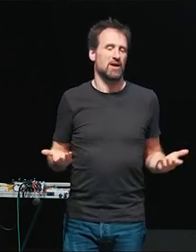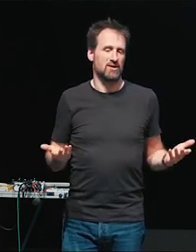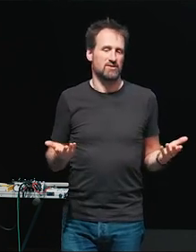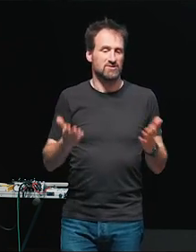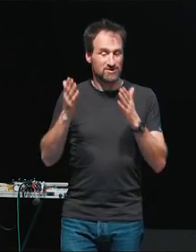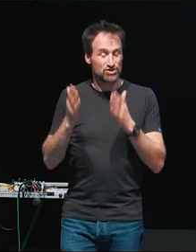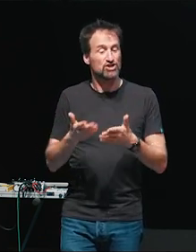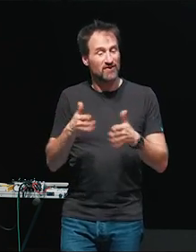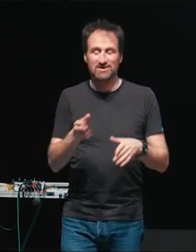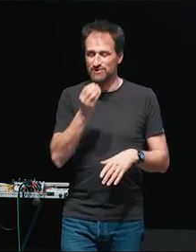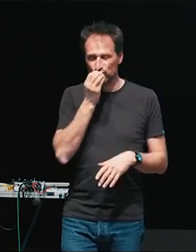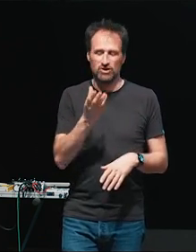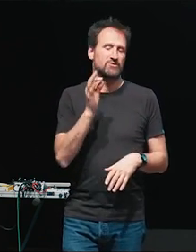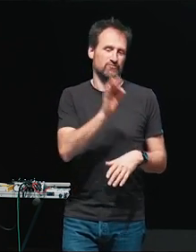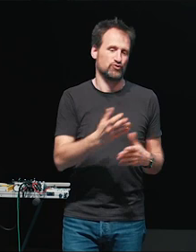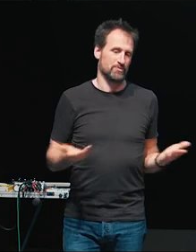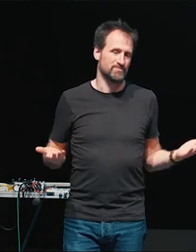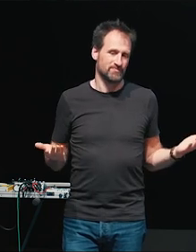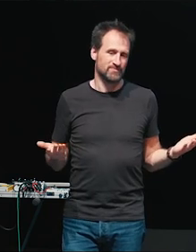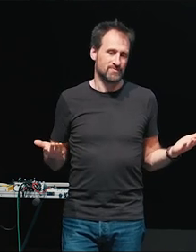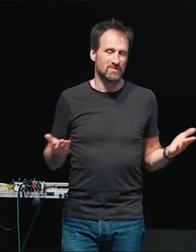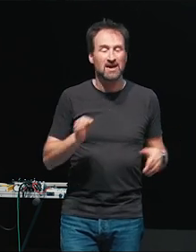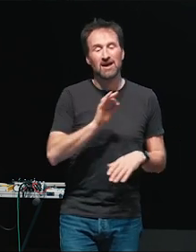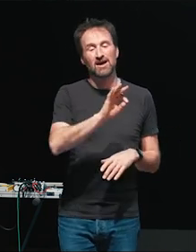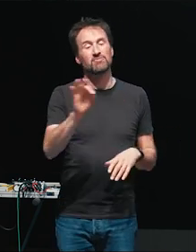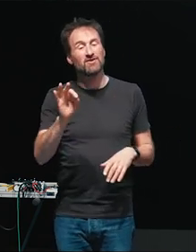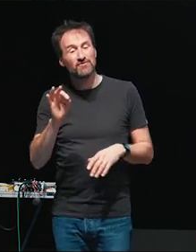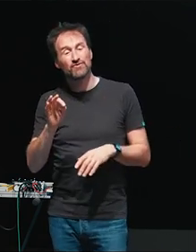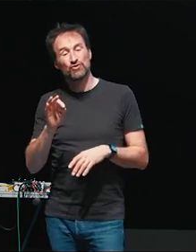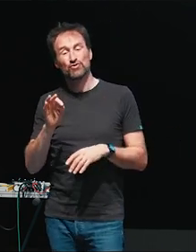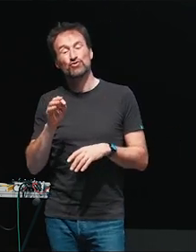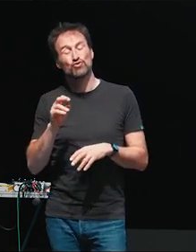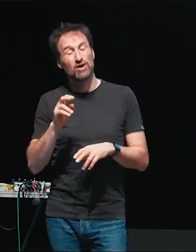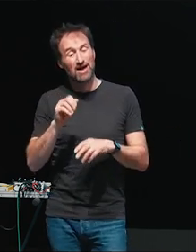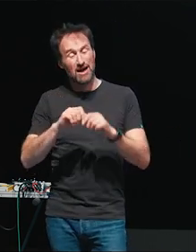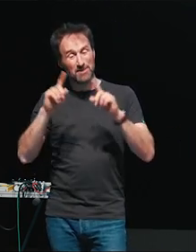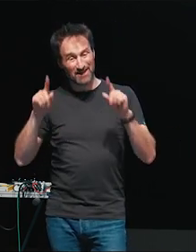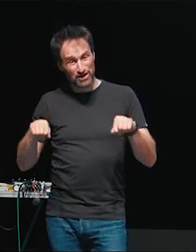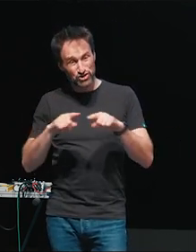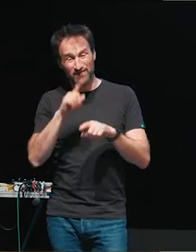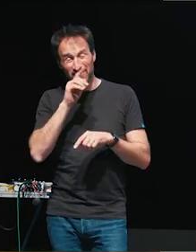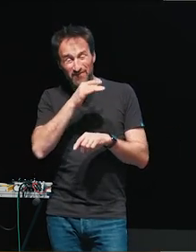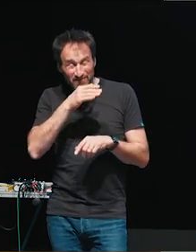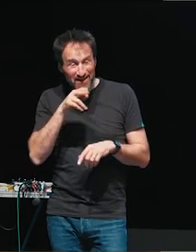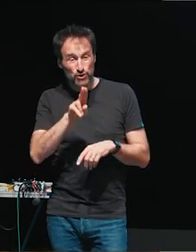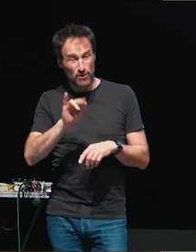work there. And for UI-intensive applications, for applications that use UI a lot, for example, if you